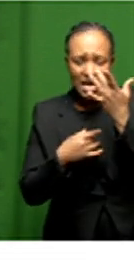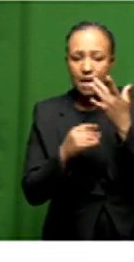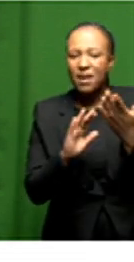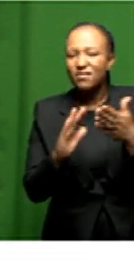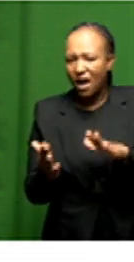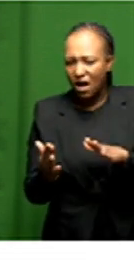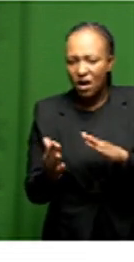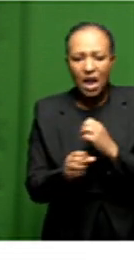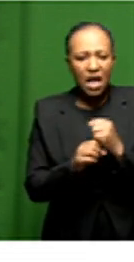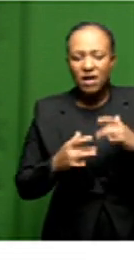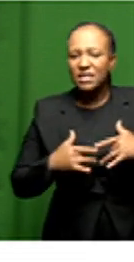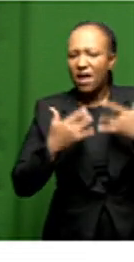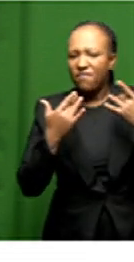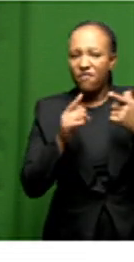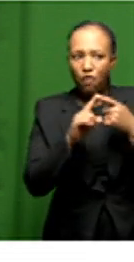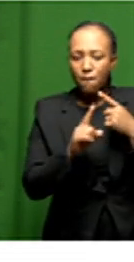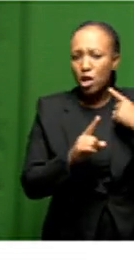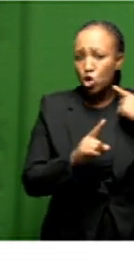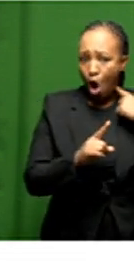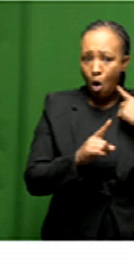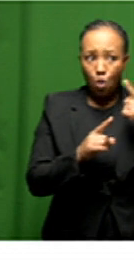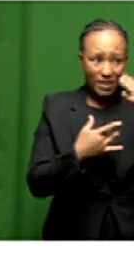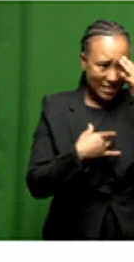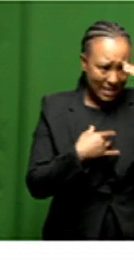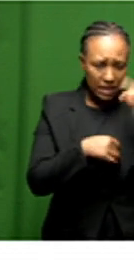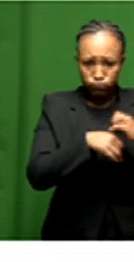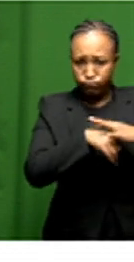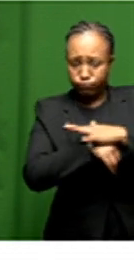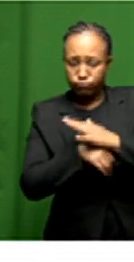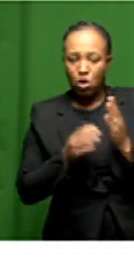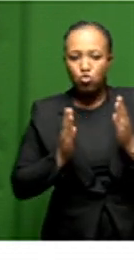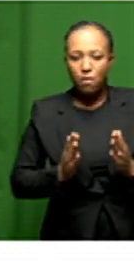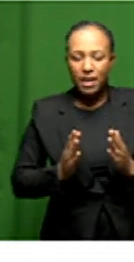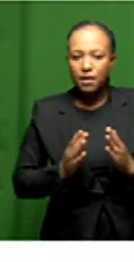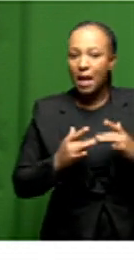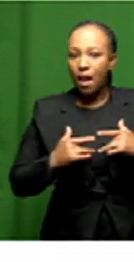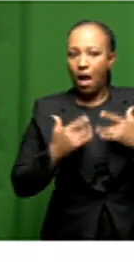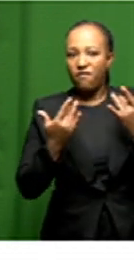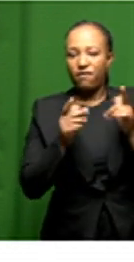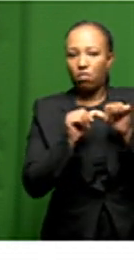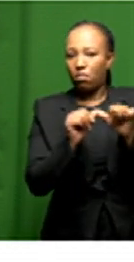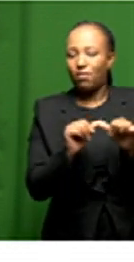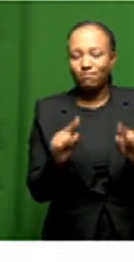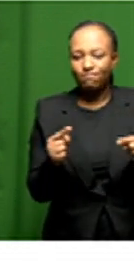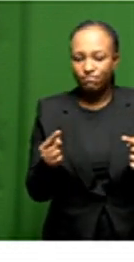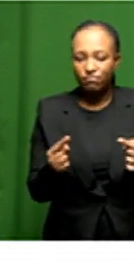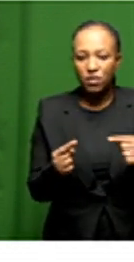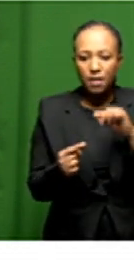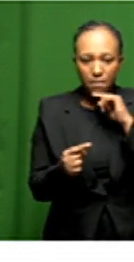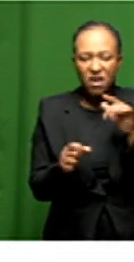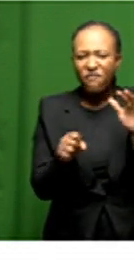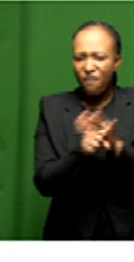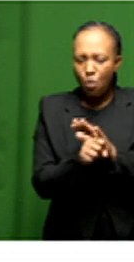don't survive rabies infection. So in that sense, it's the only infectious disease that has